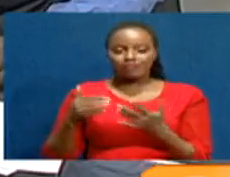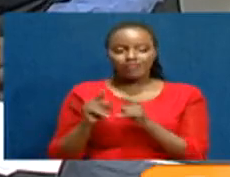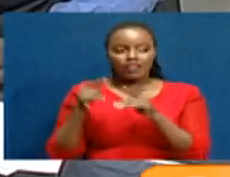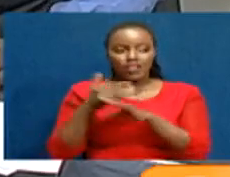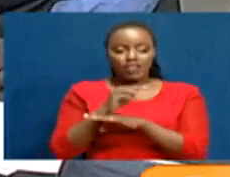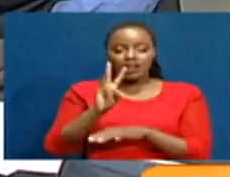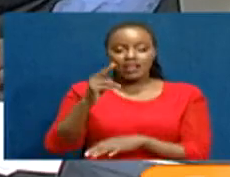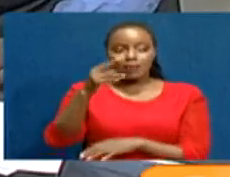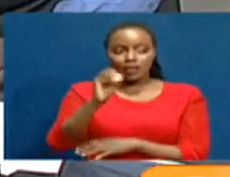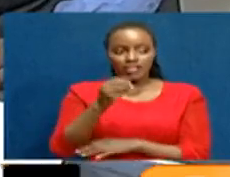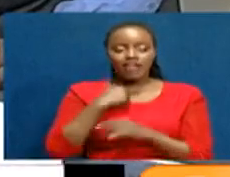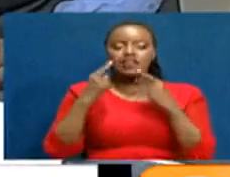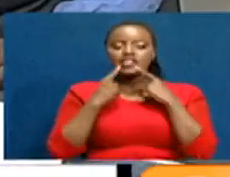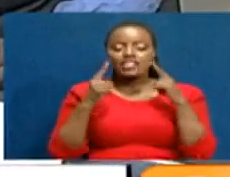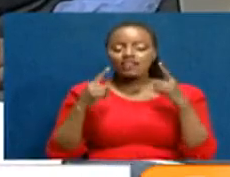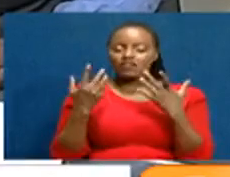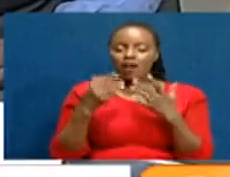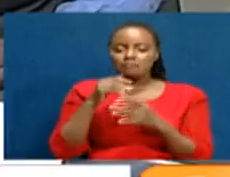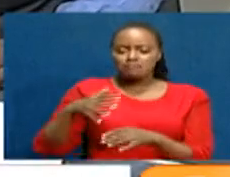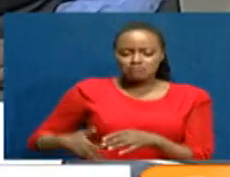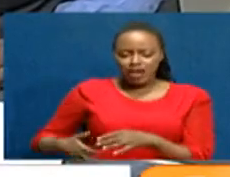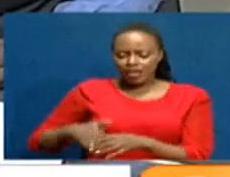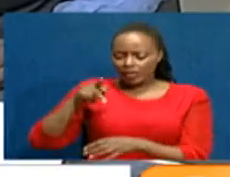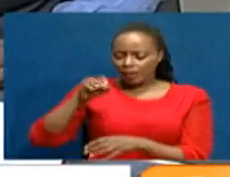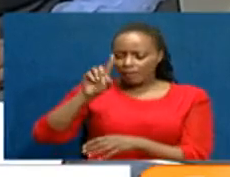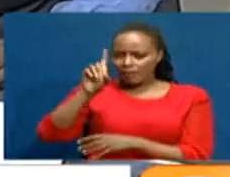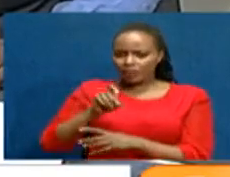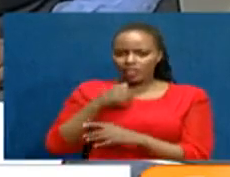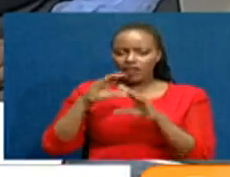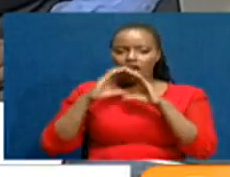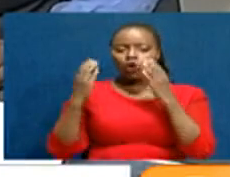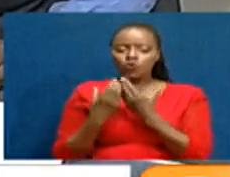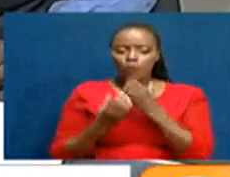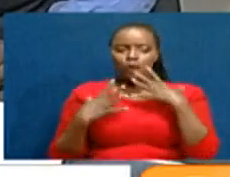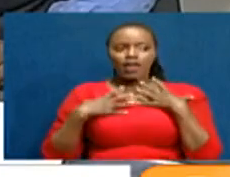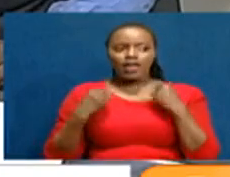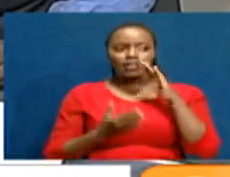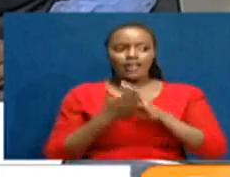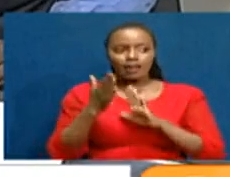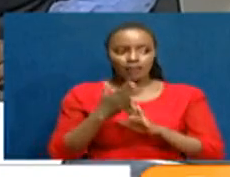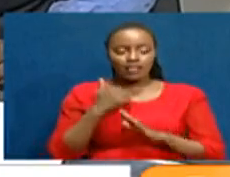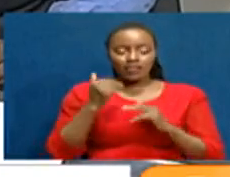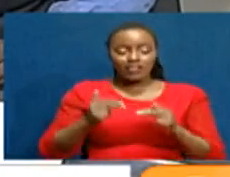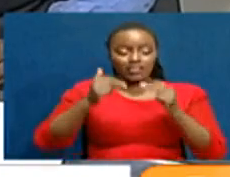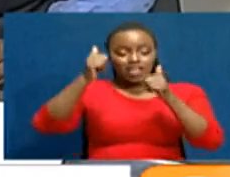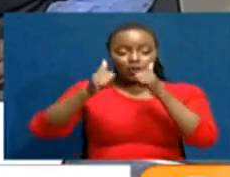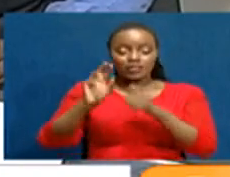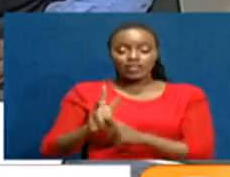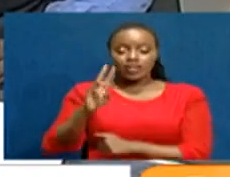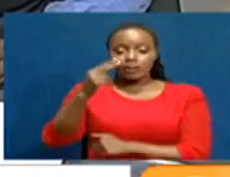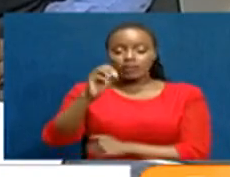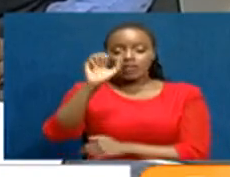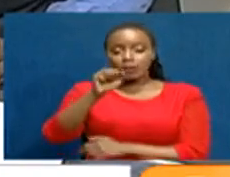World Health Organization has declared the monkeypox outbreak a global health emergency. It is the highest alert that the WHO